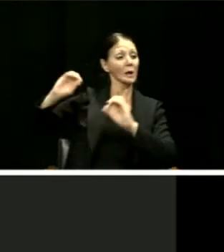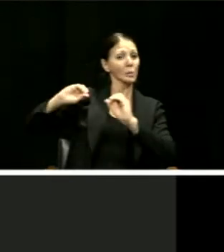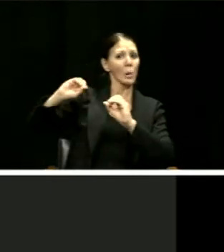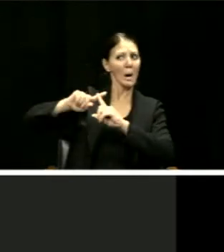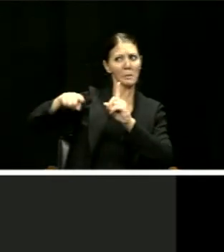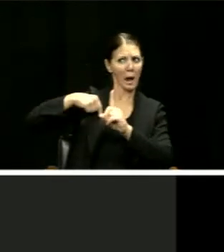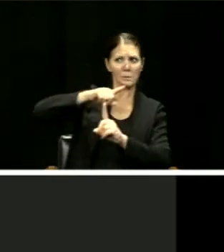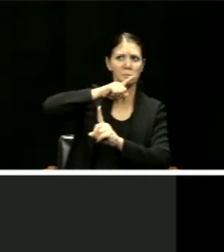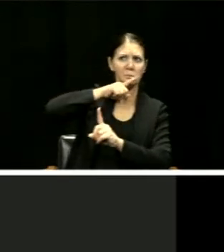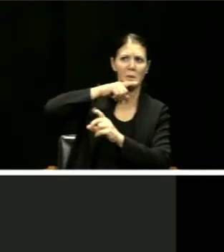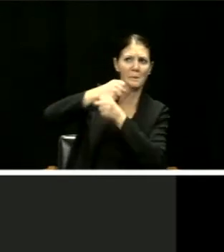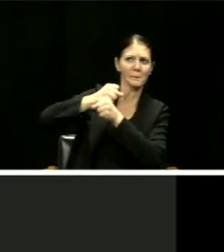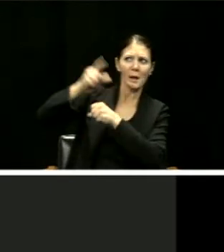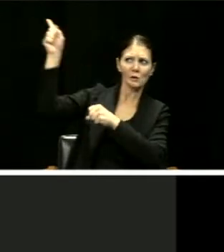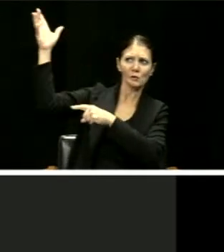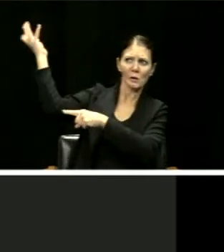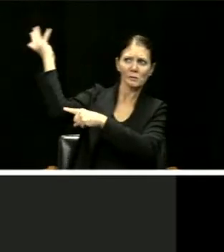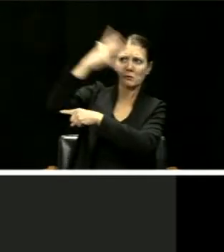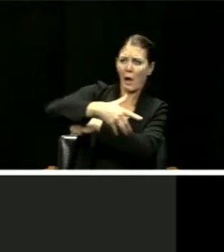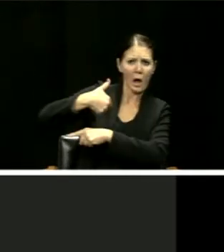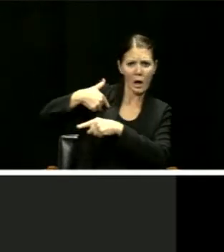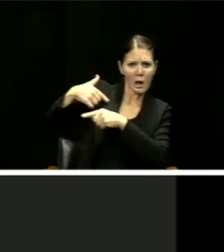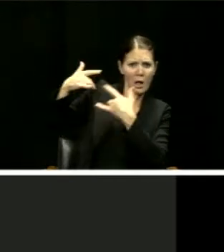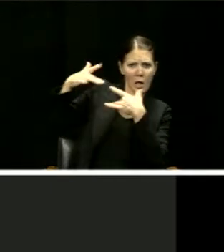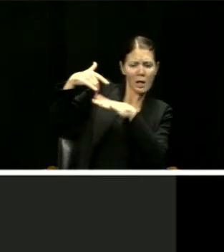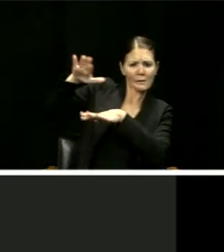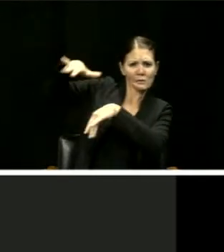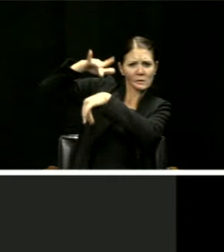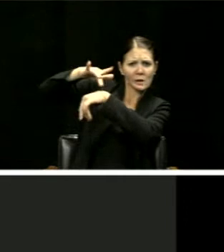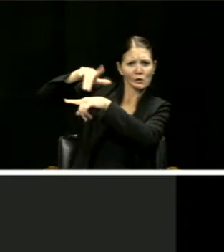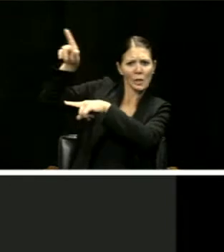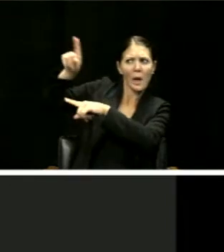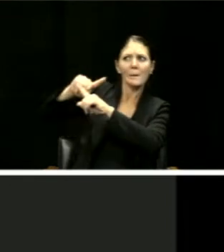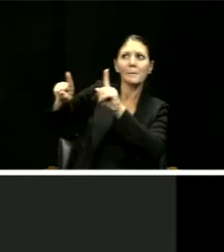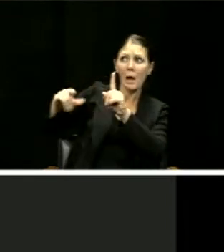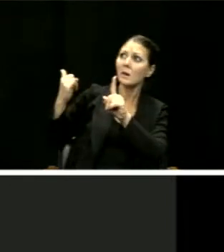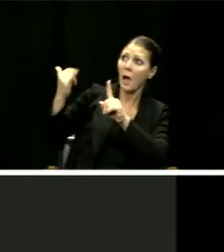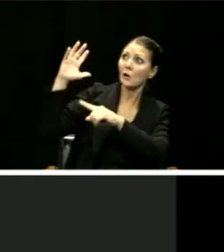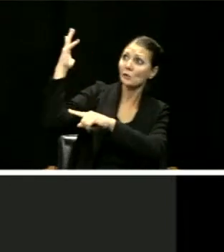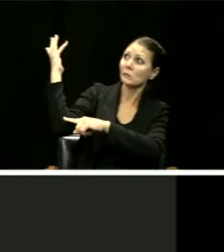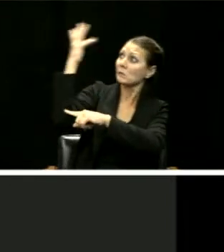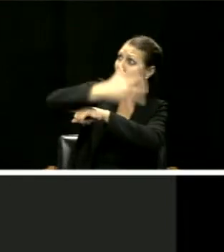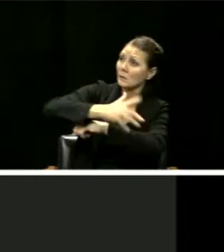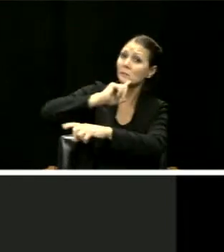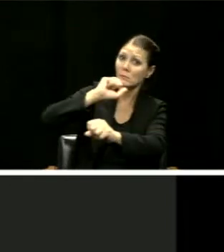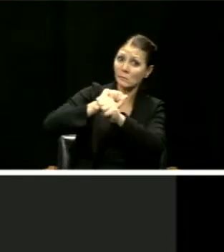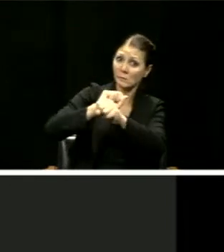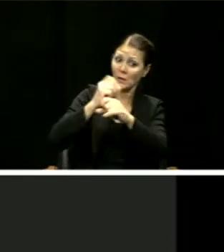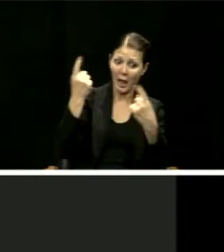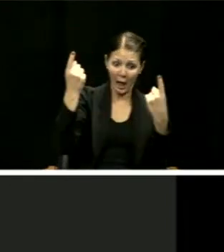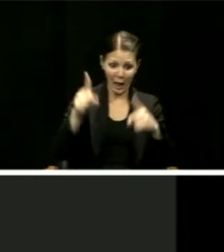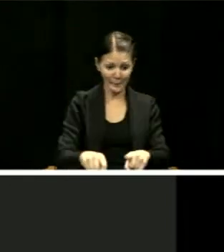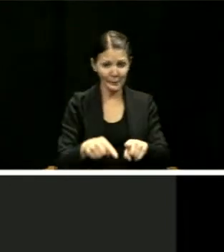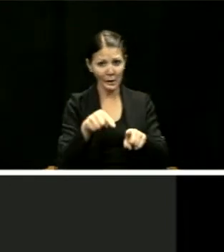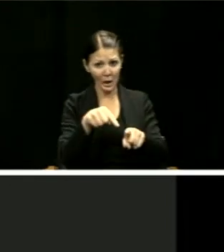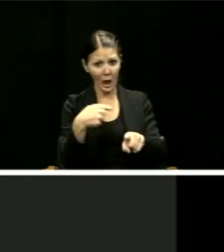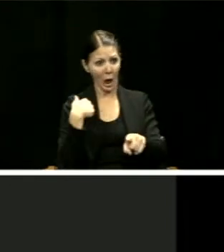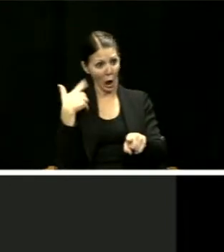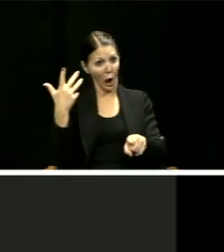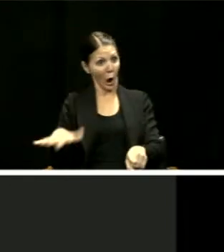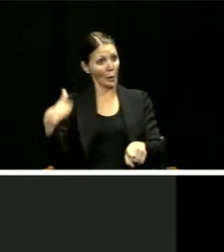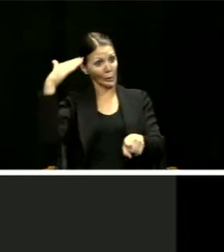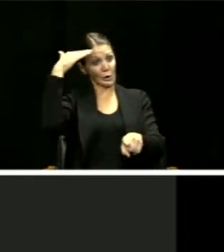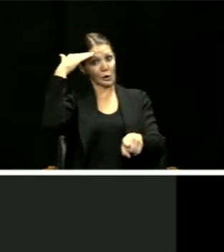tree to have a problem, but if the tree causes a problem to something else because I was aware of